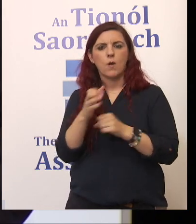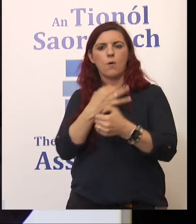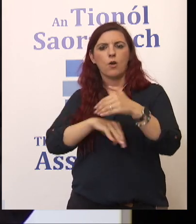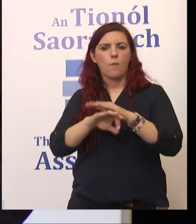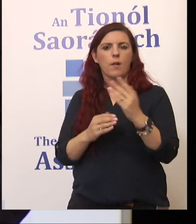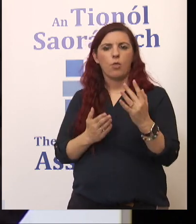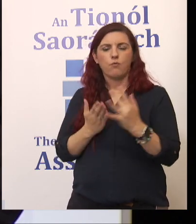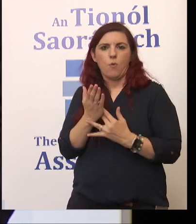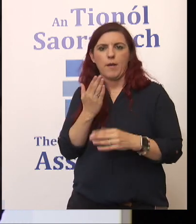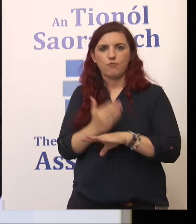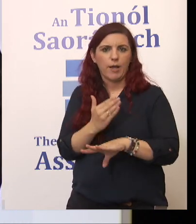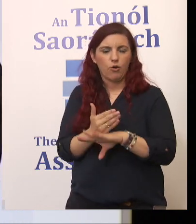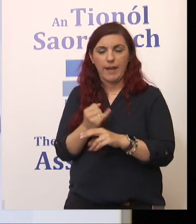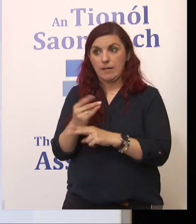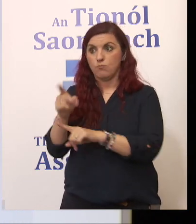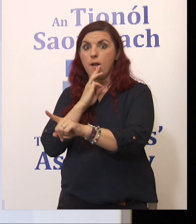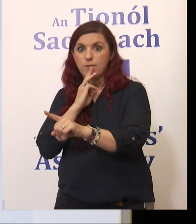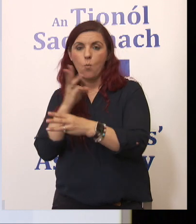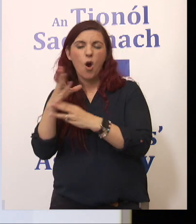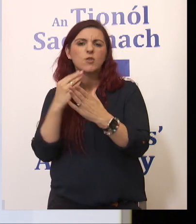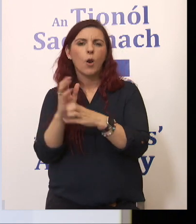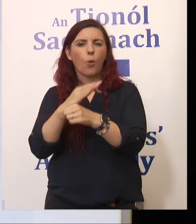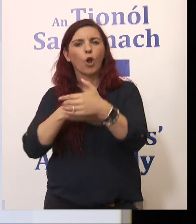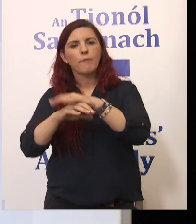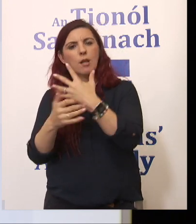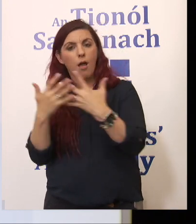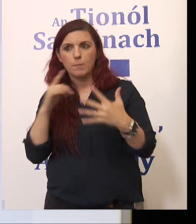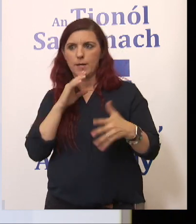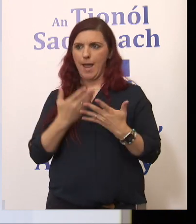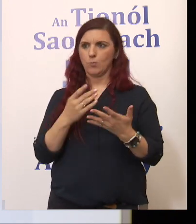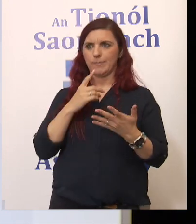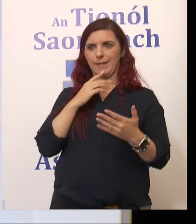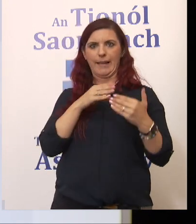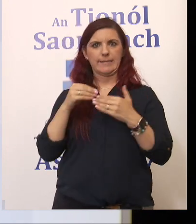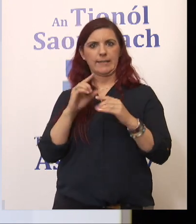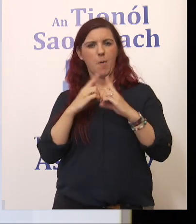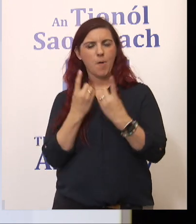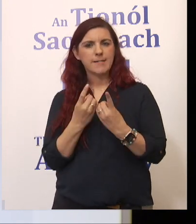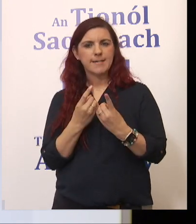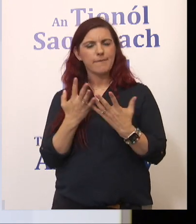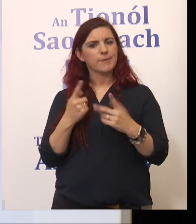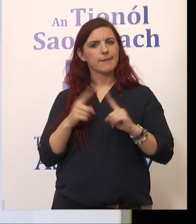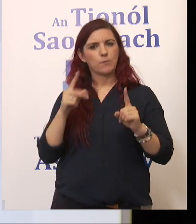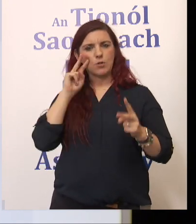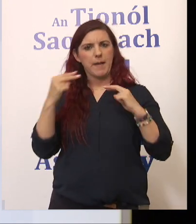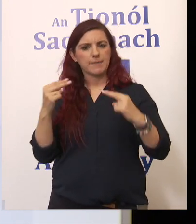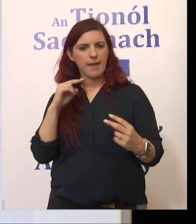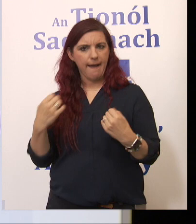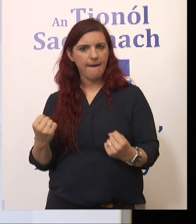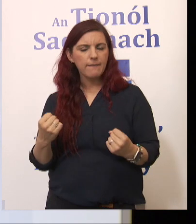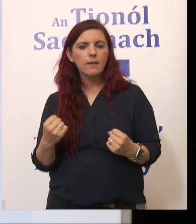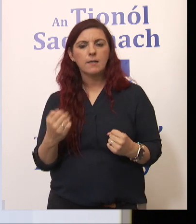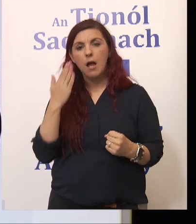suppose, throughout that career in various ways. So look, I know you've had